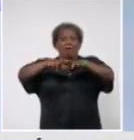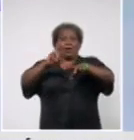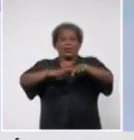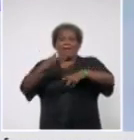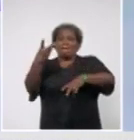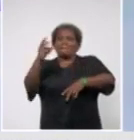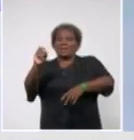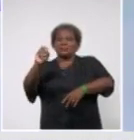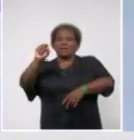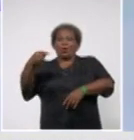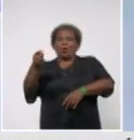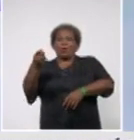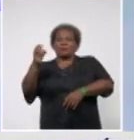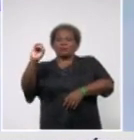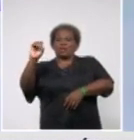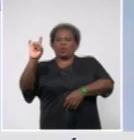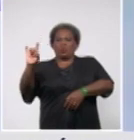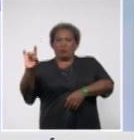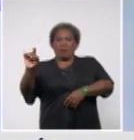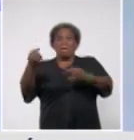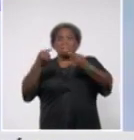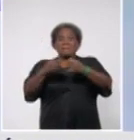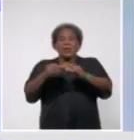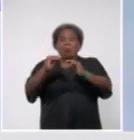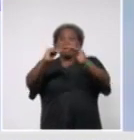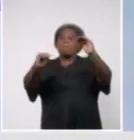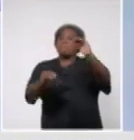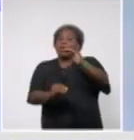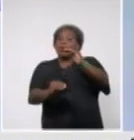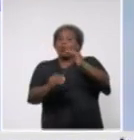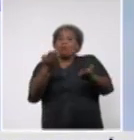20.09, lower than yesterday's figure.